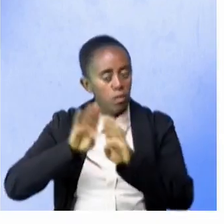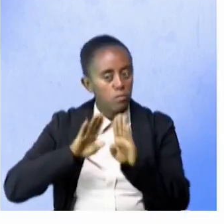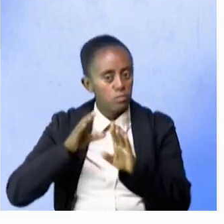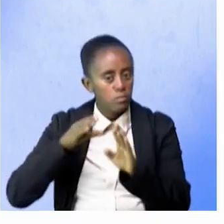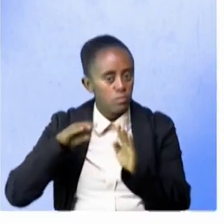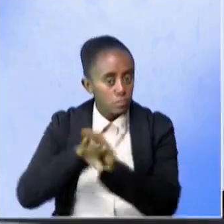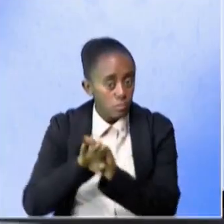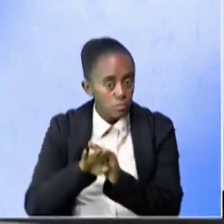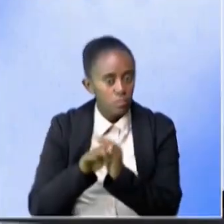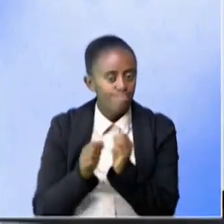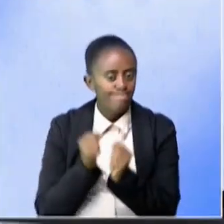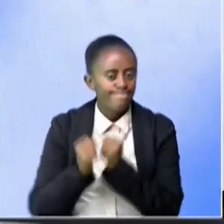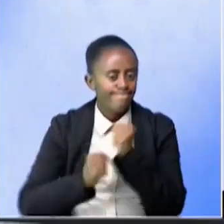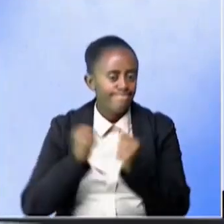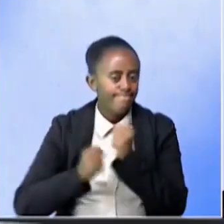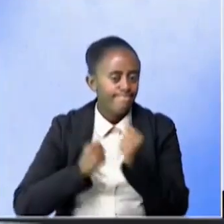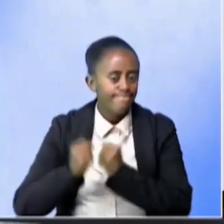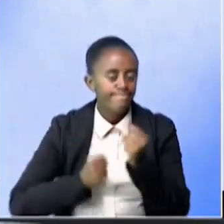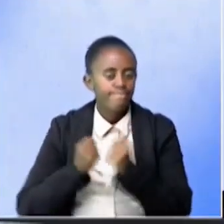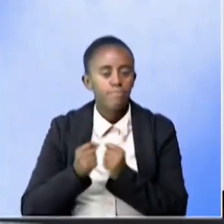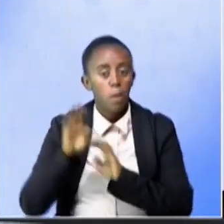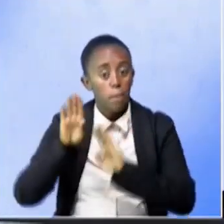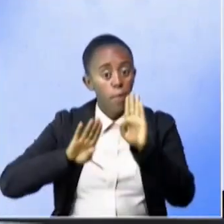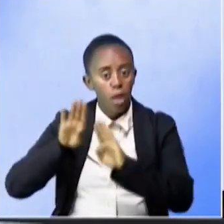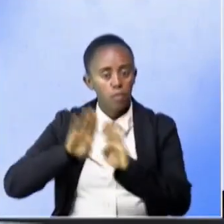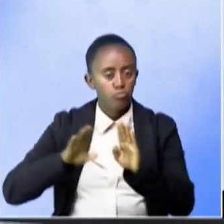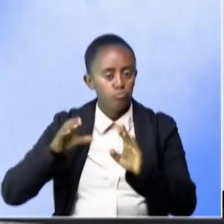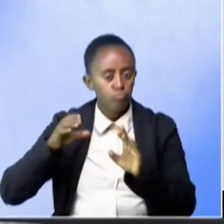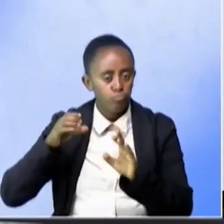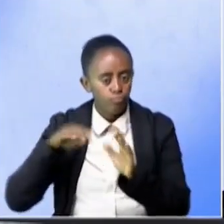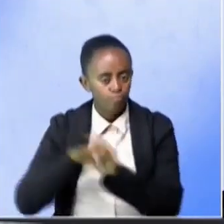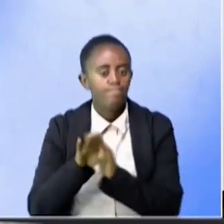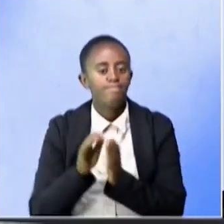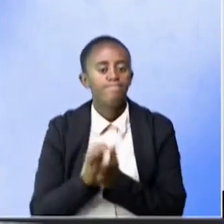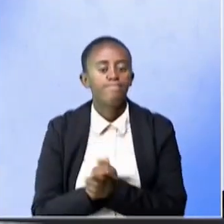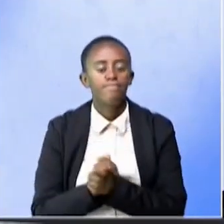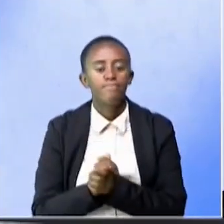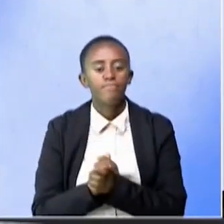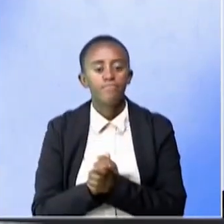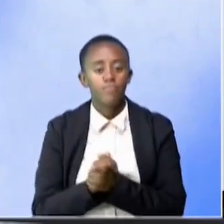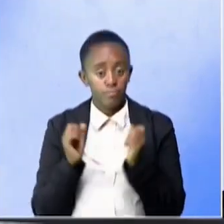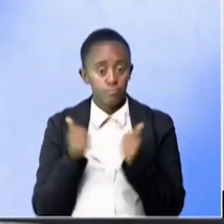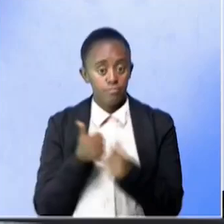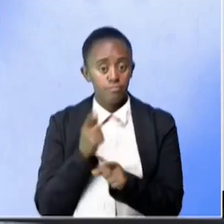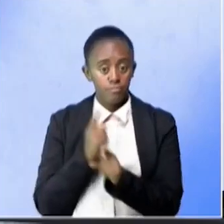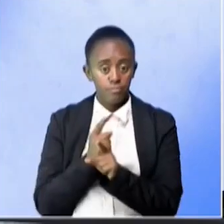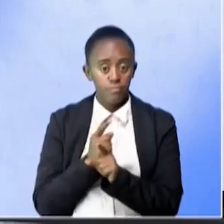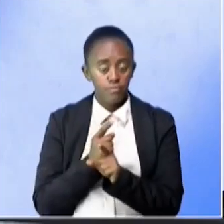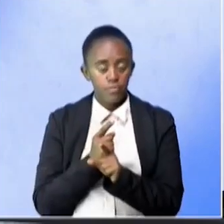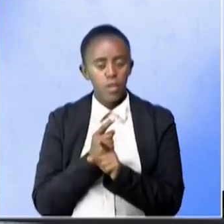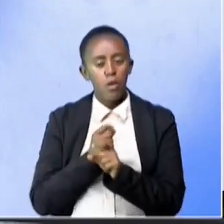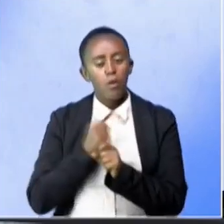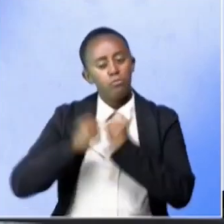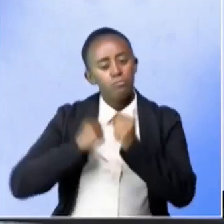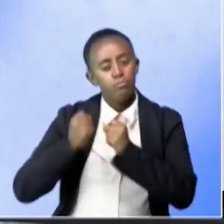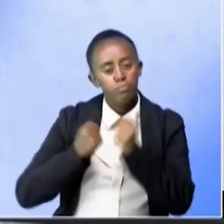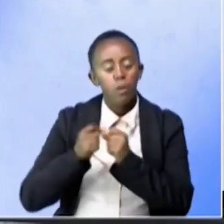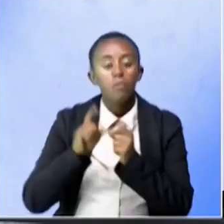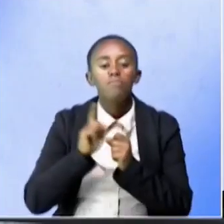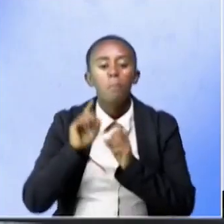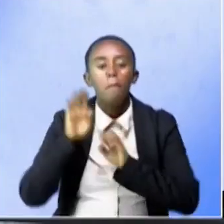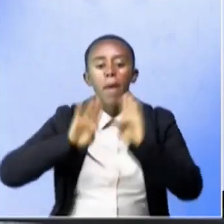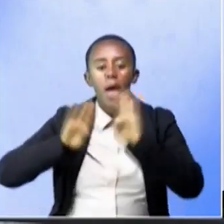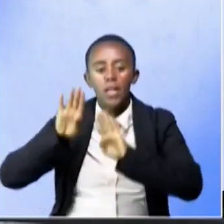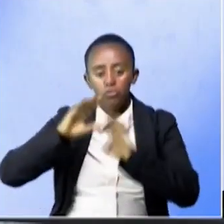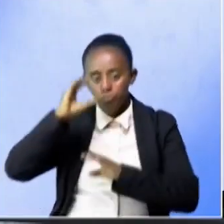See? He ran quickly to catch a bus. Right? He ran quickly to catch a bus. Or